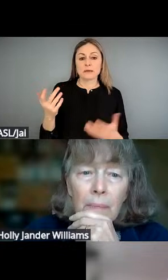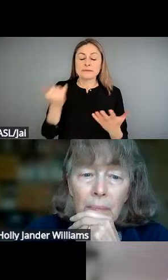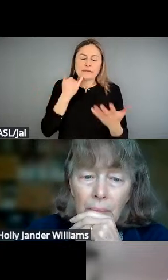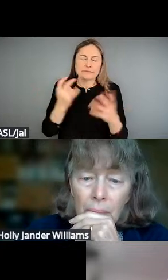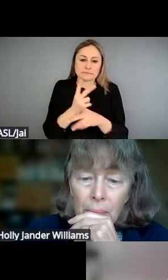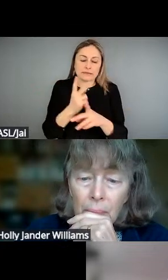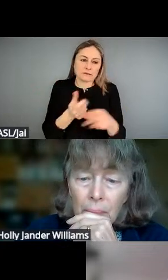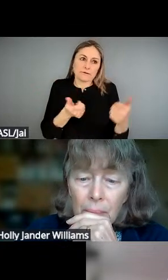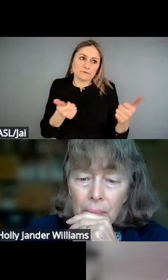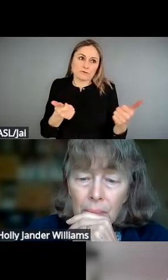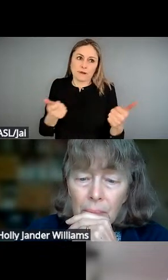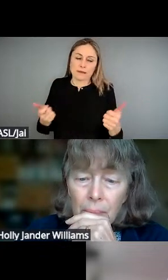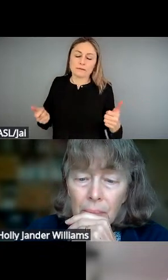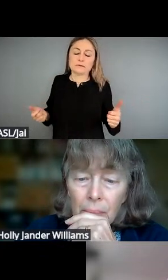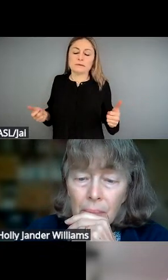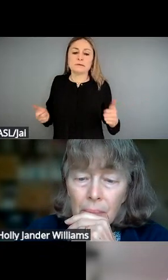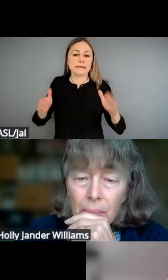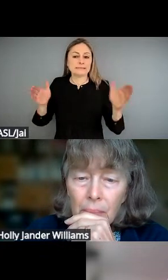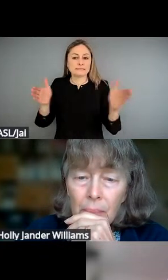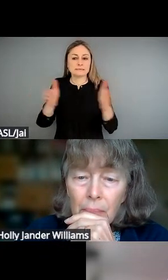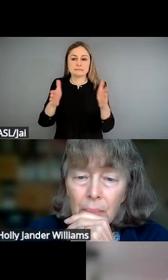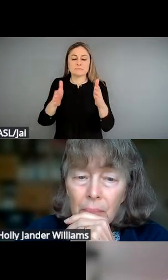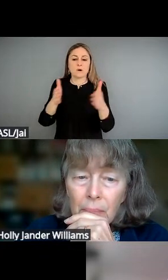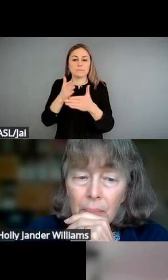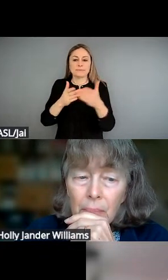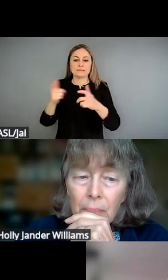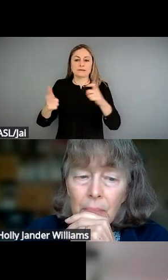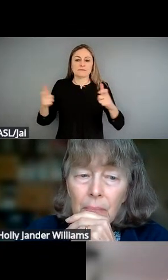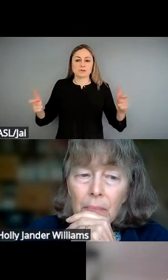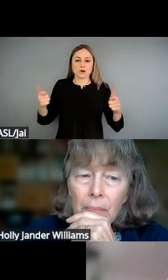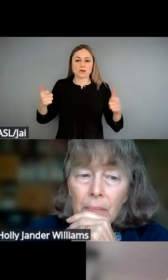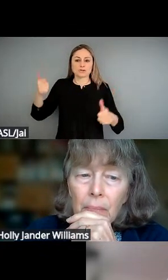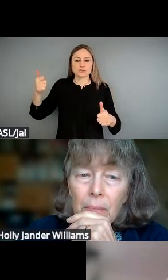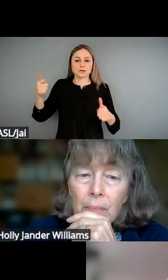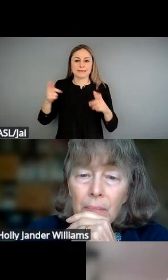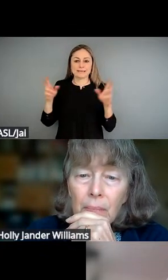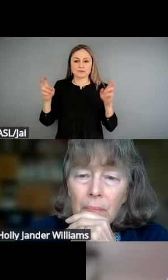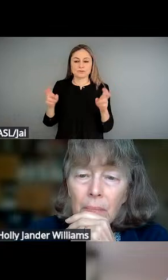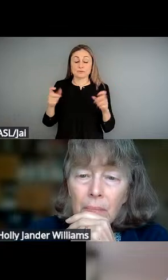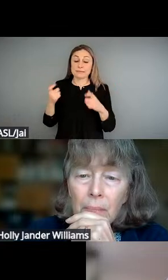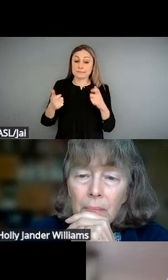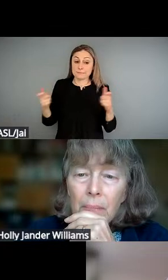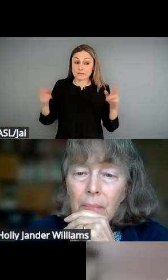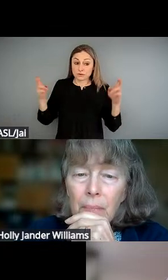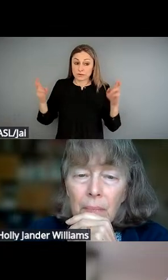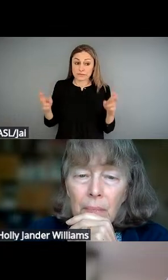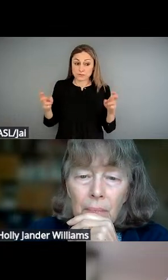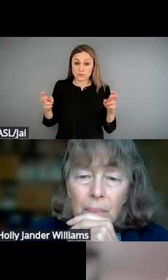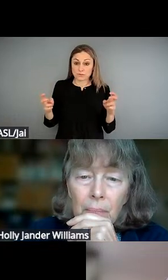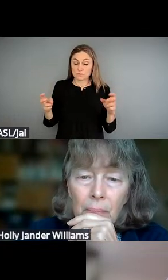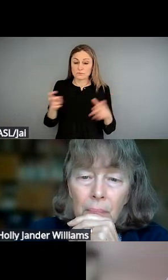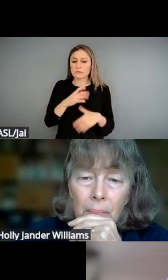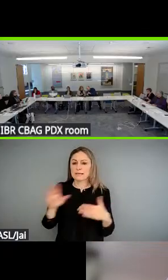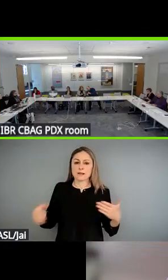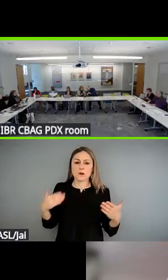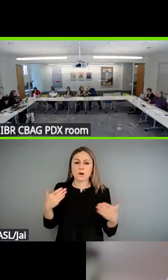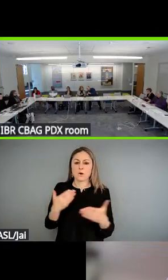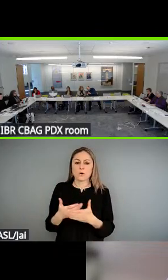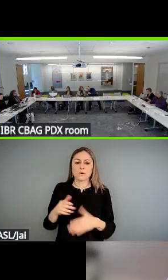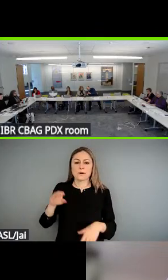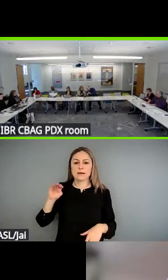of, great. It's a small piece of a larger issue. And the larger issue being that whole